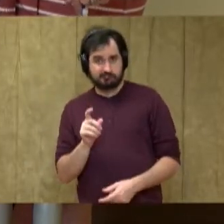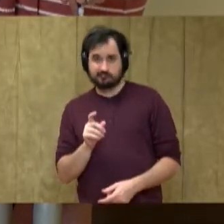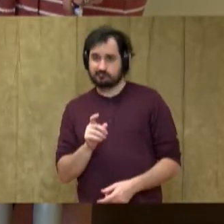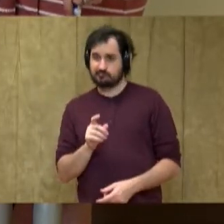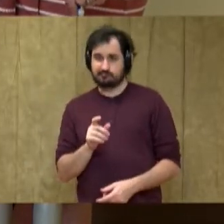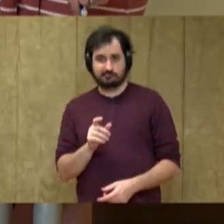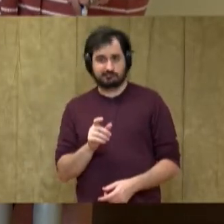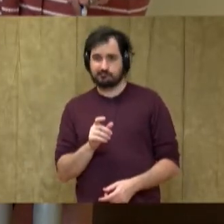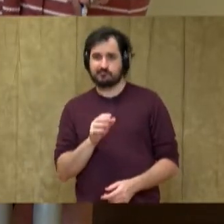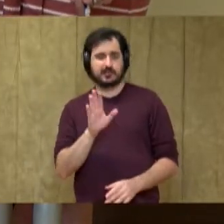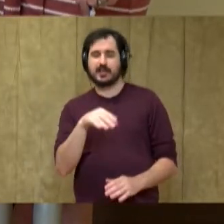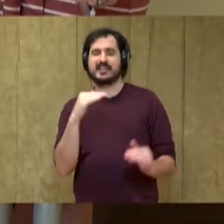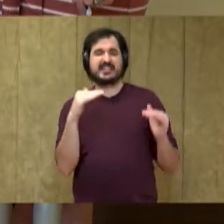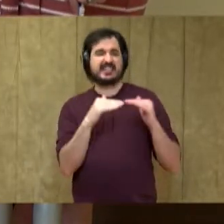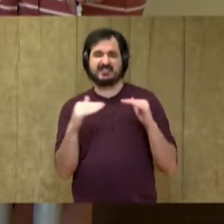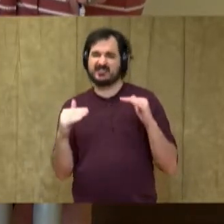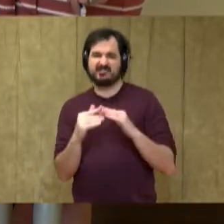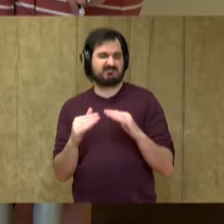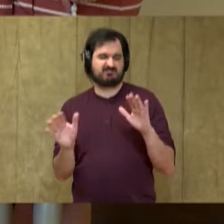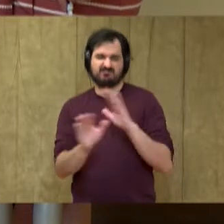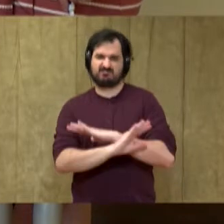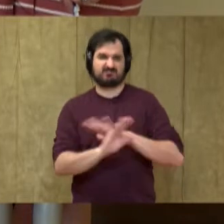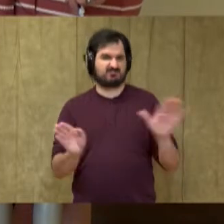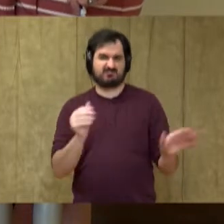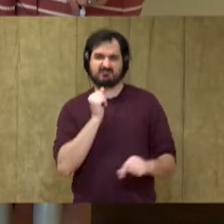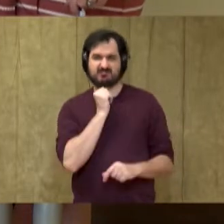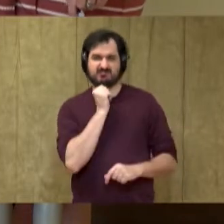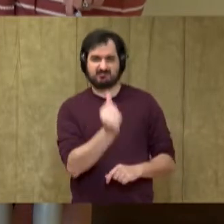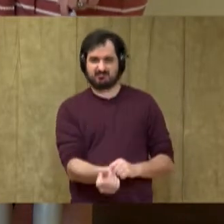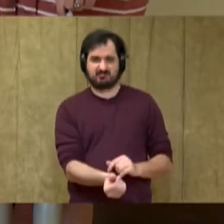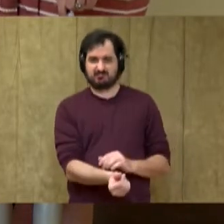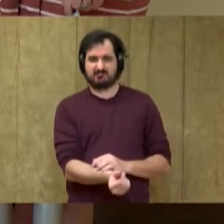No way. Is a tenth the same as a hundredth?